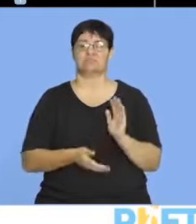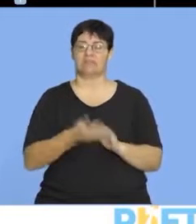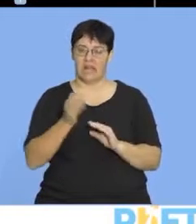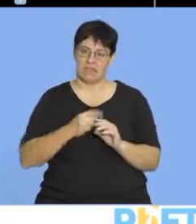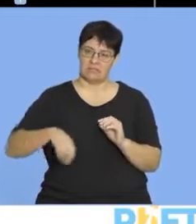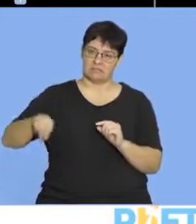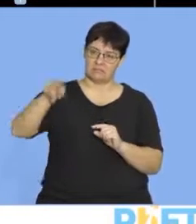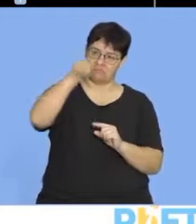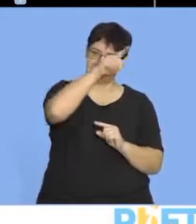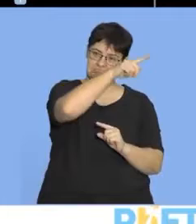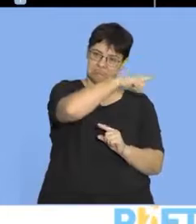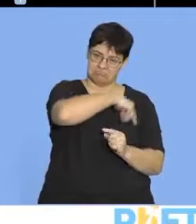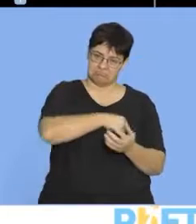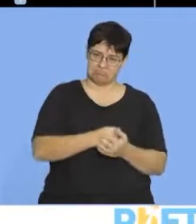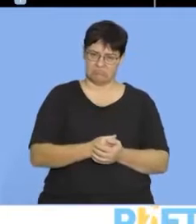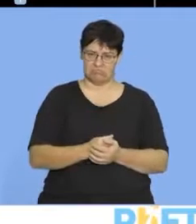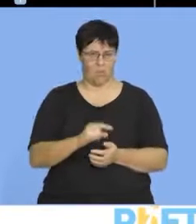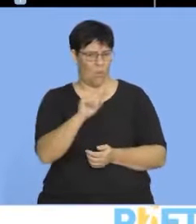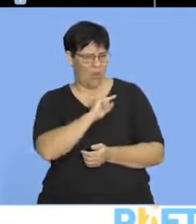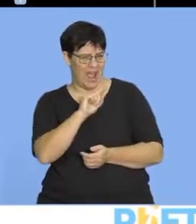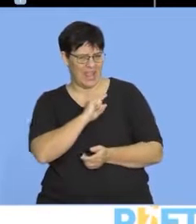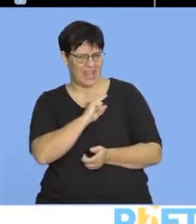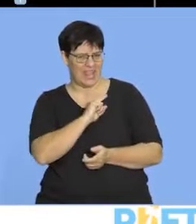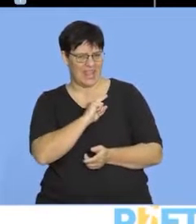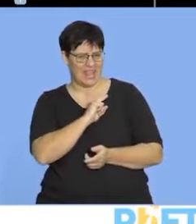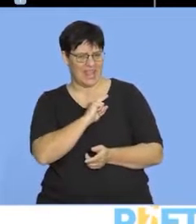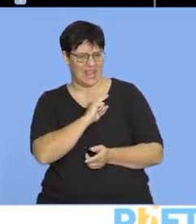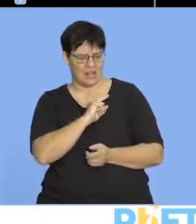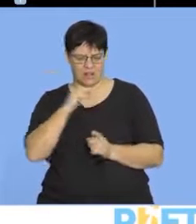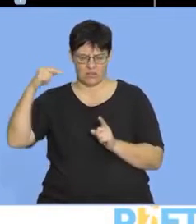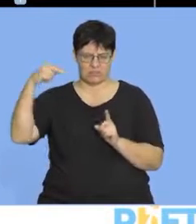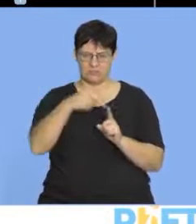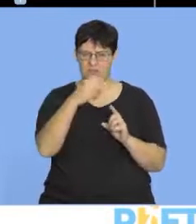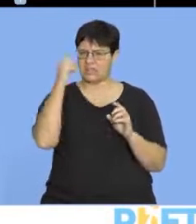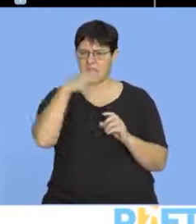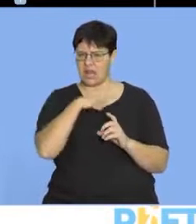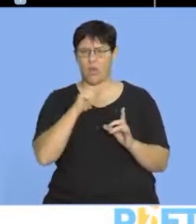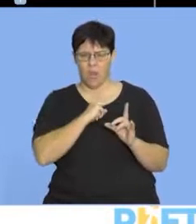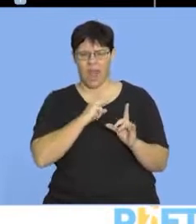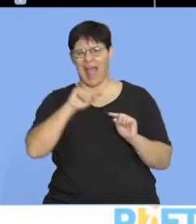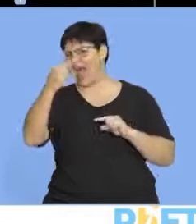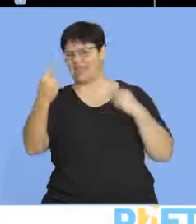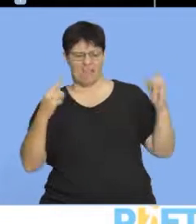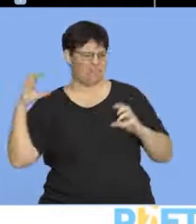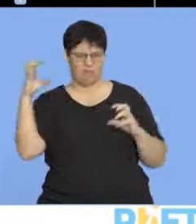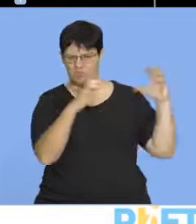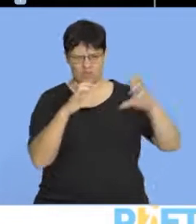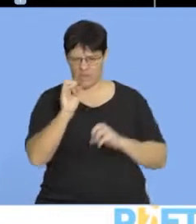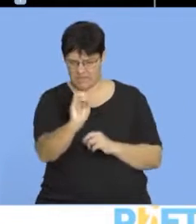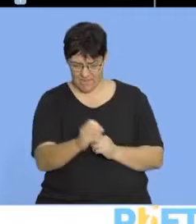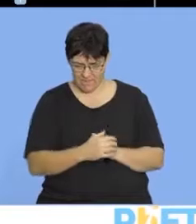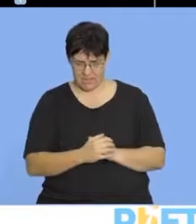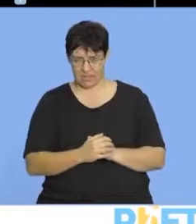orbit. Of course, the issue is why does it not go towards the sun? Because there's all sorts of other forces around